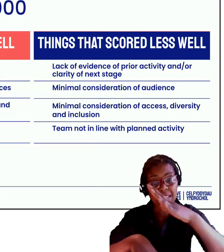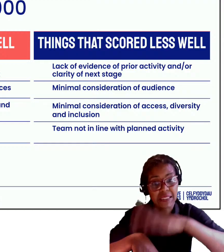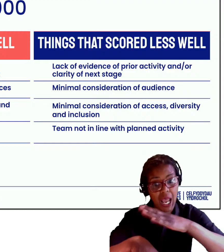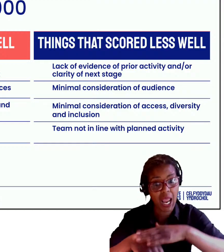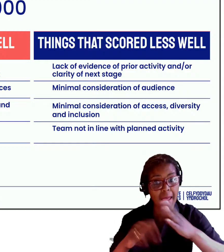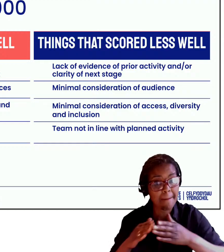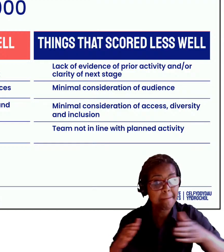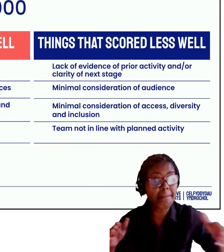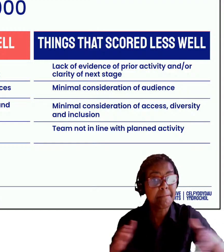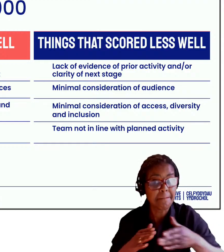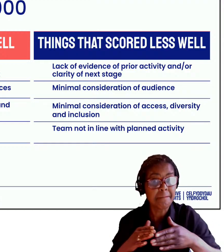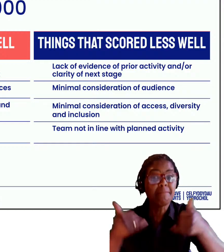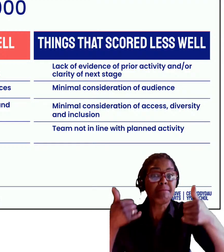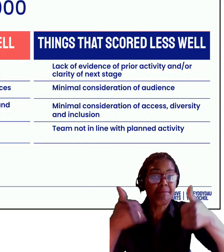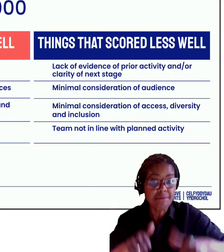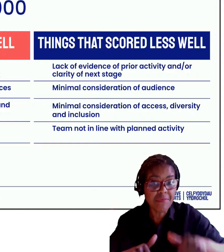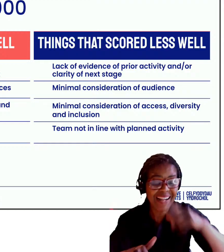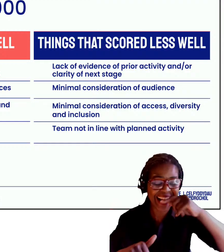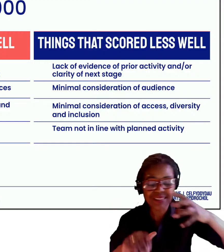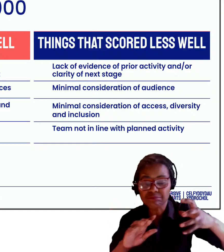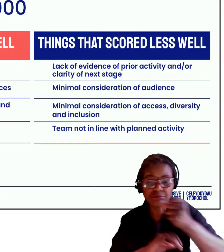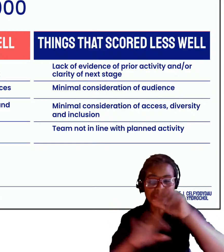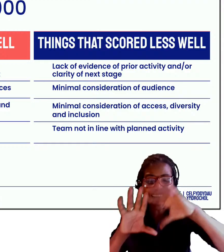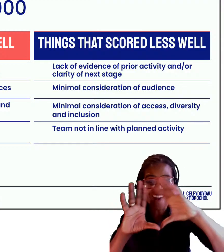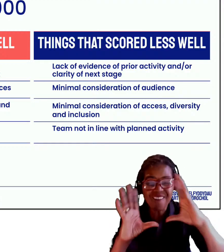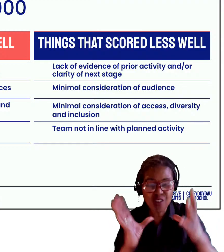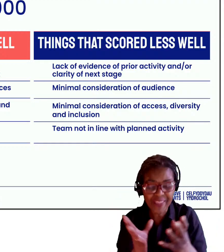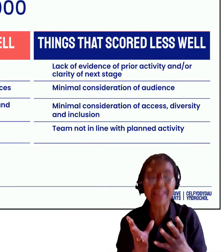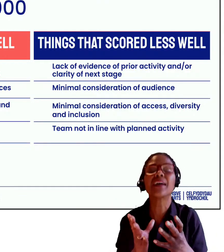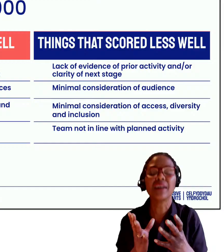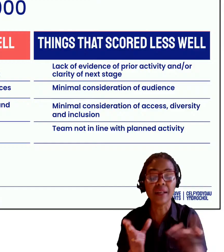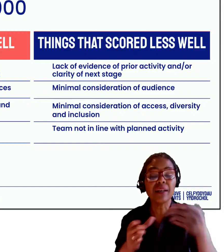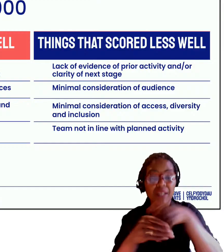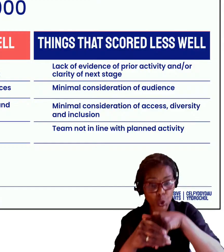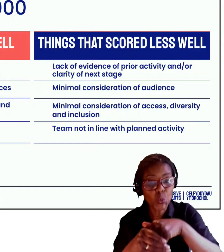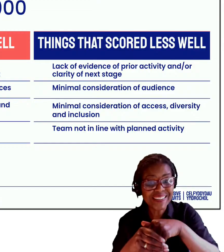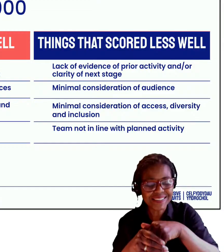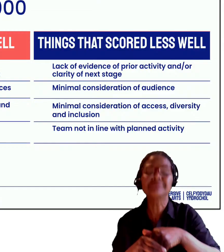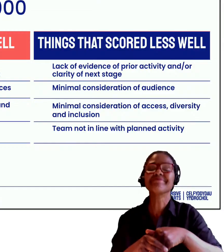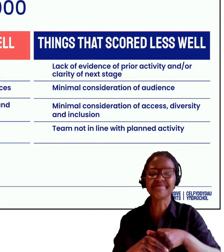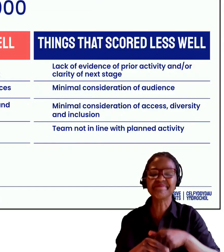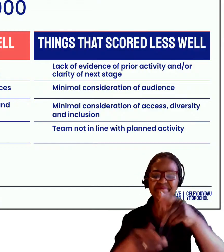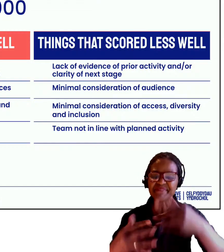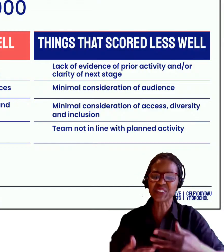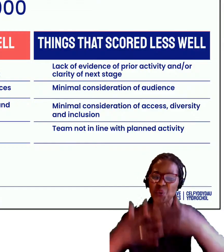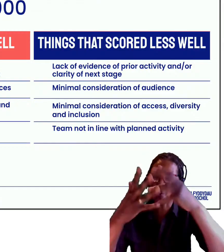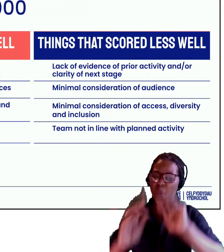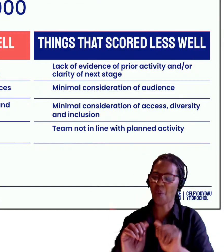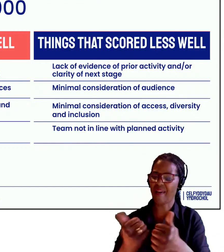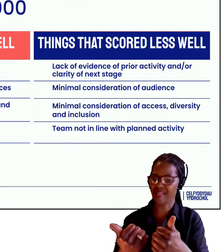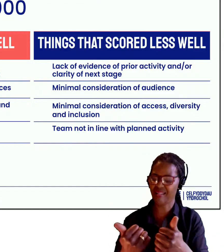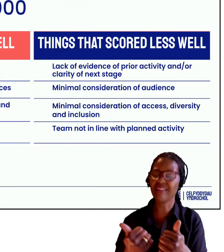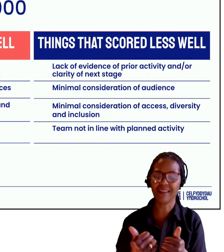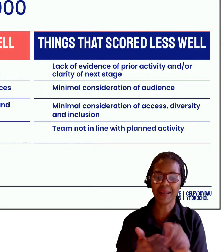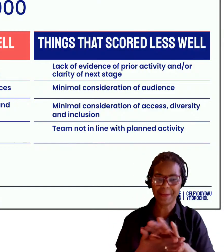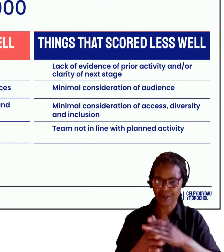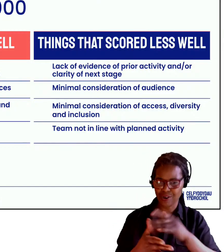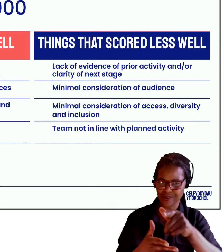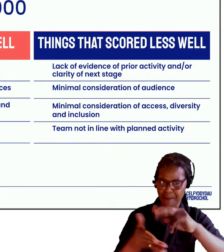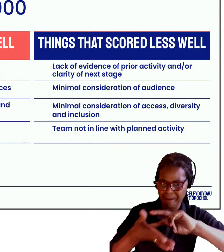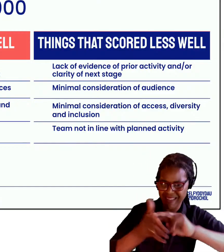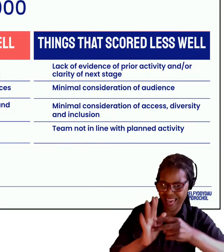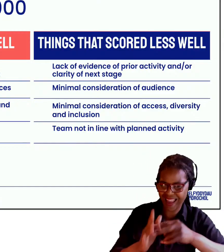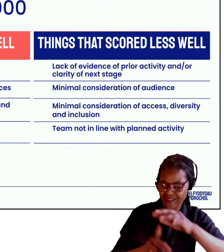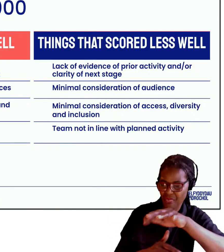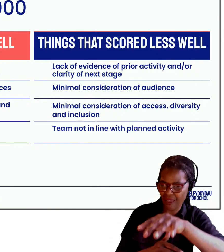to undertake the work that was scoped in the proposal. And there was a plan if potential key members of the team